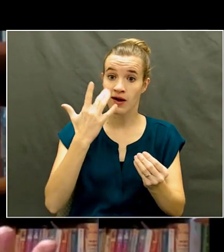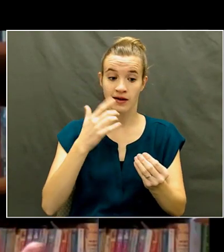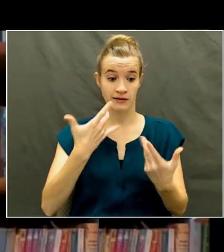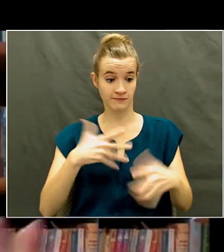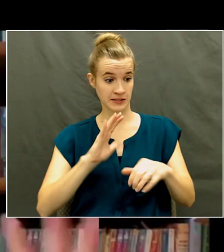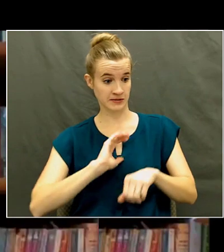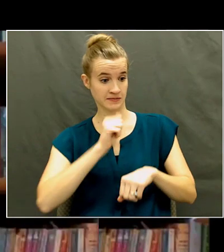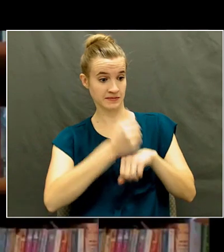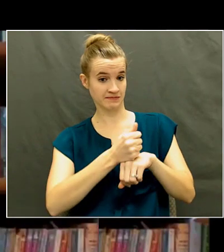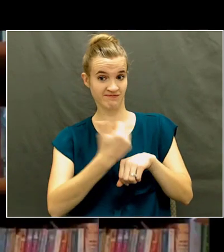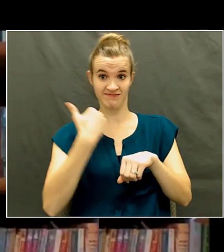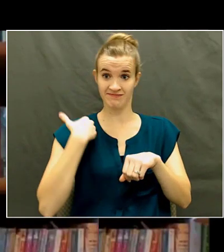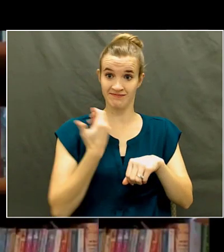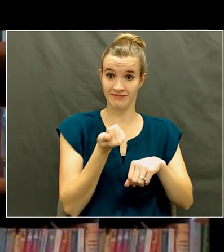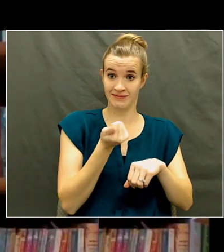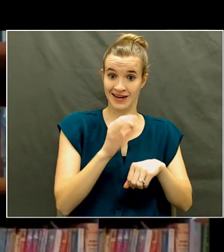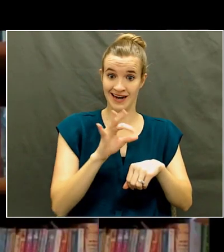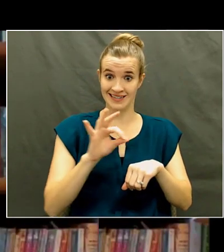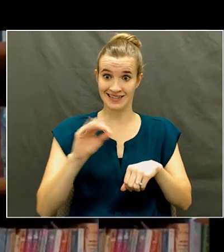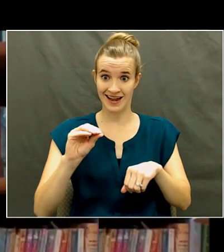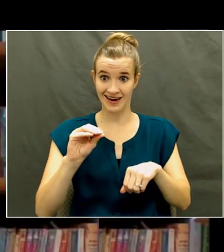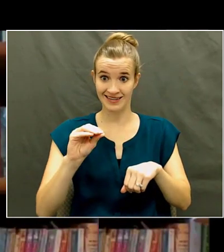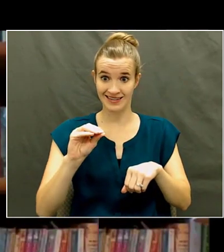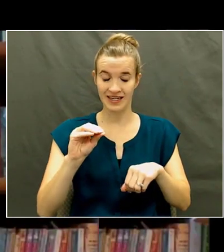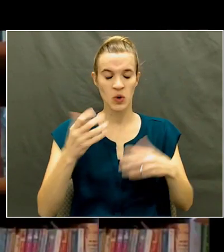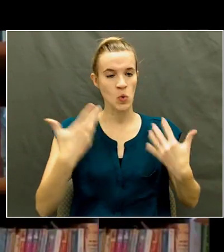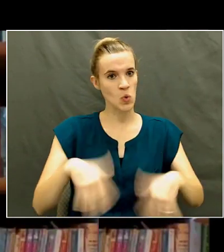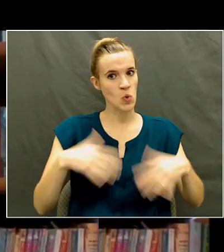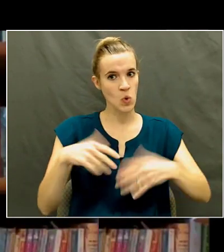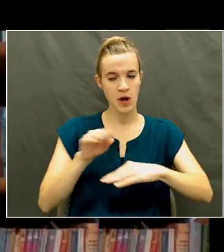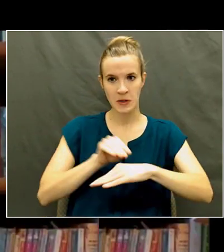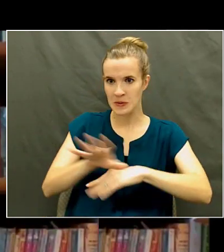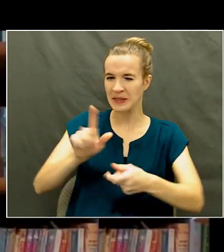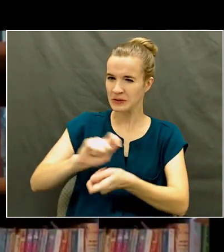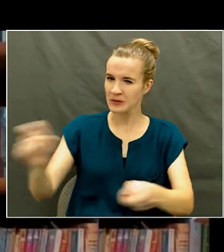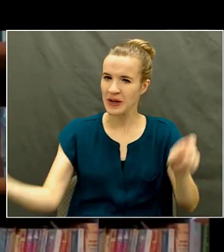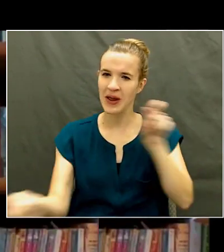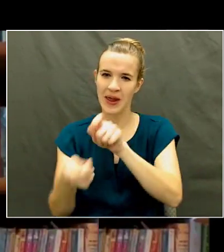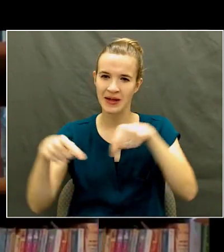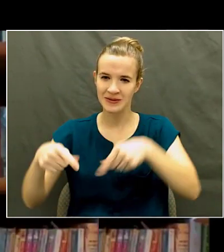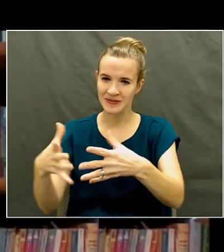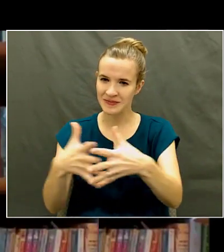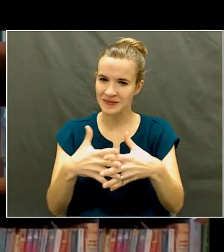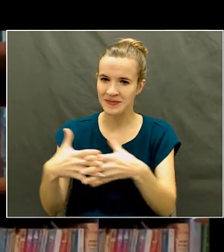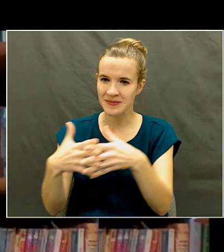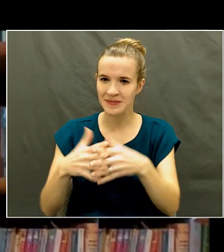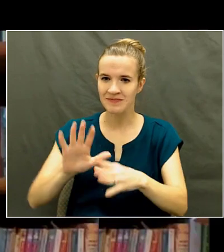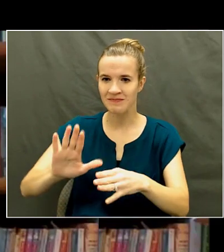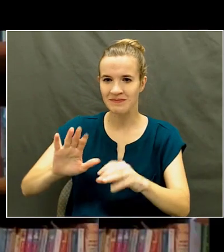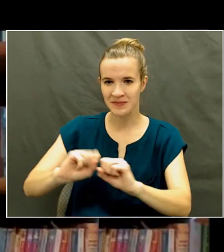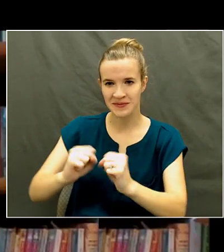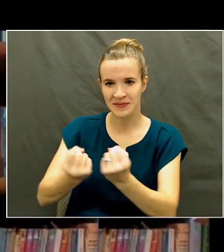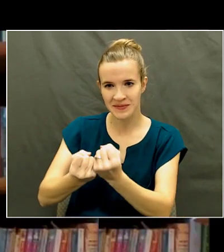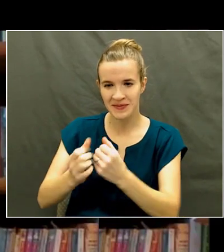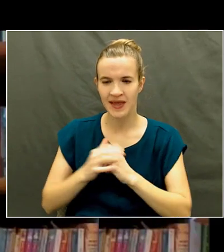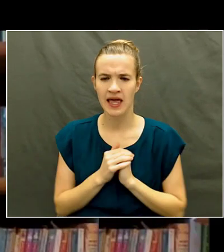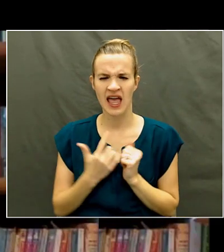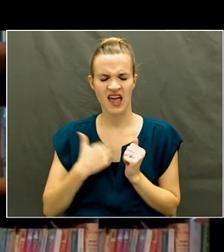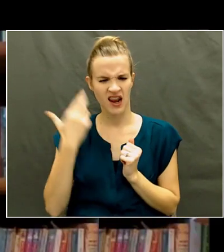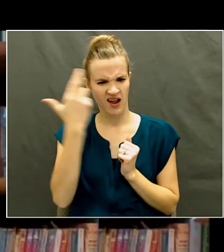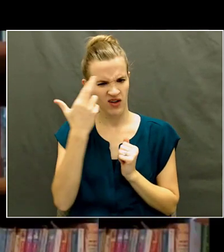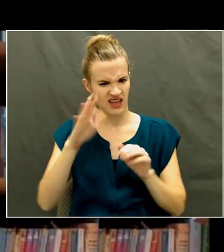I have watched it transform American society. And I realized that most kids probably could not imagine